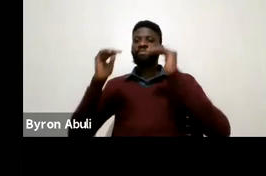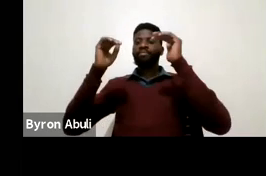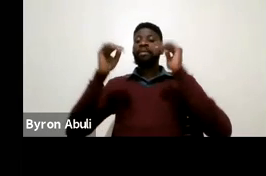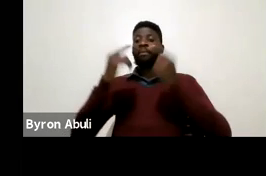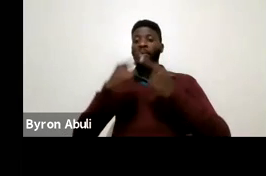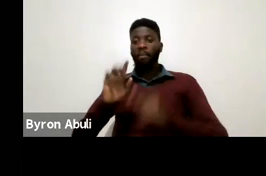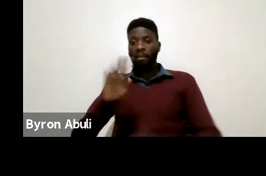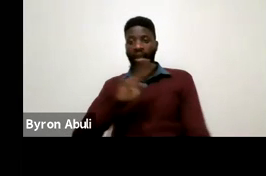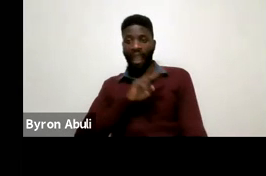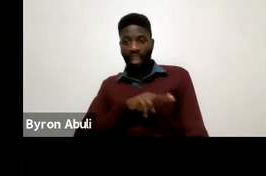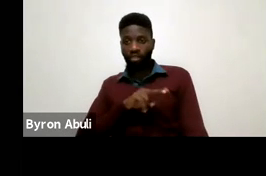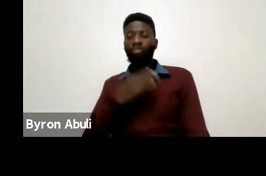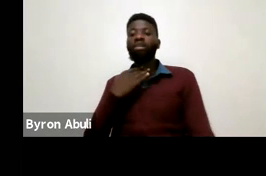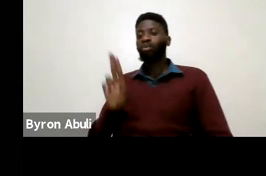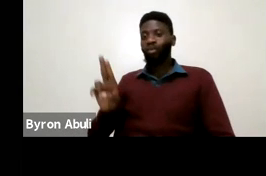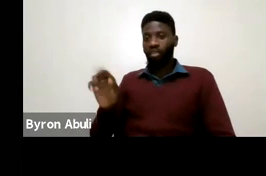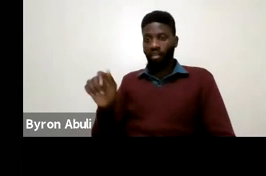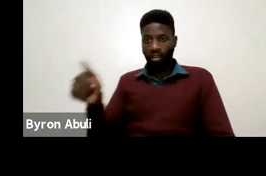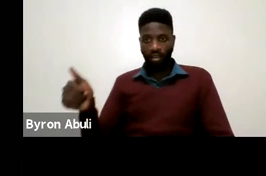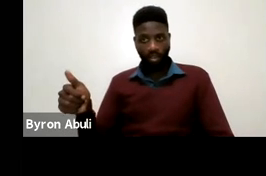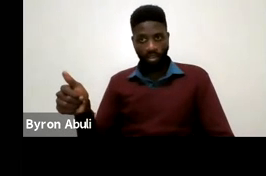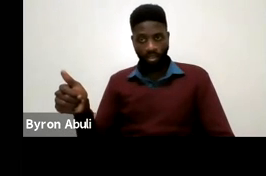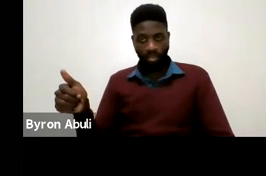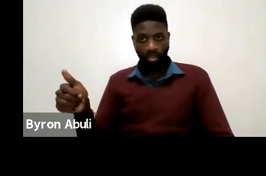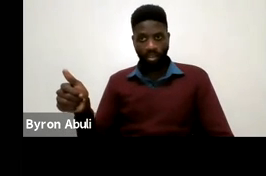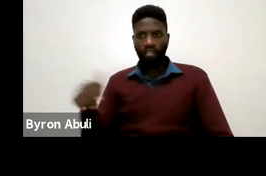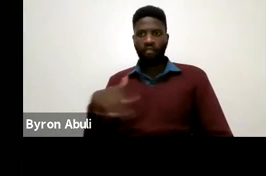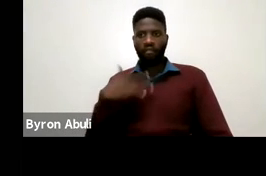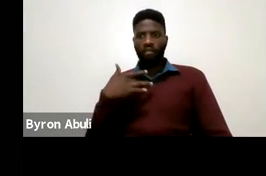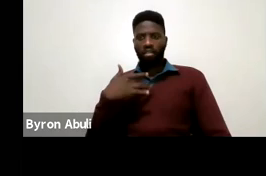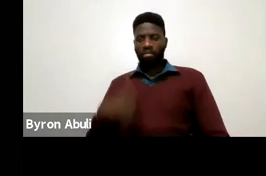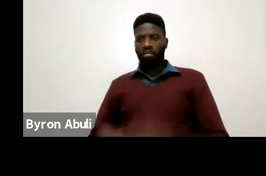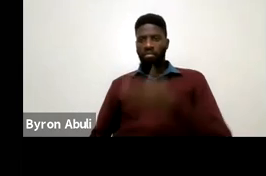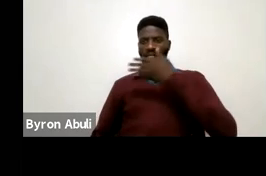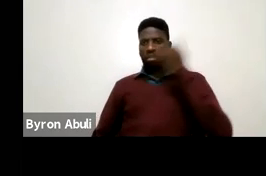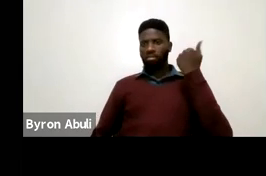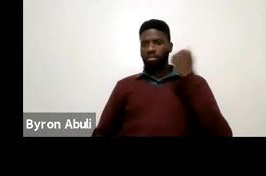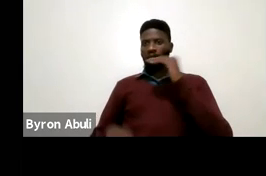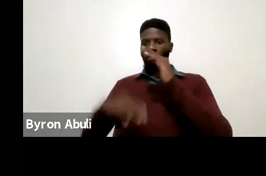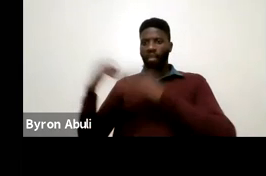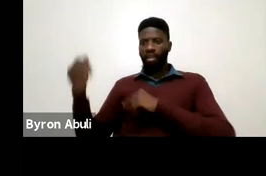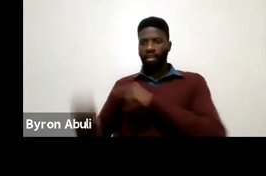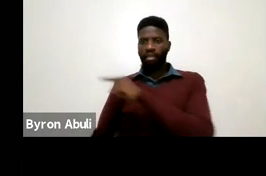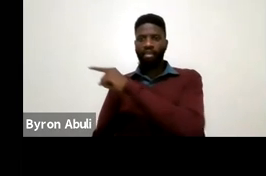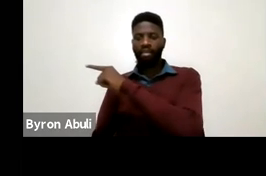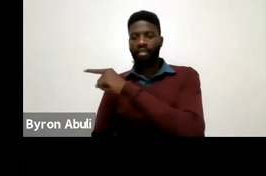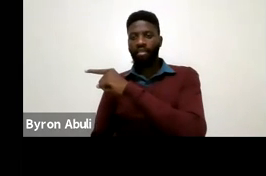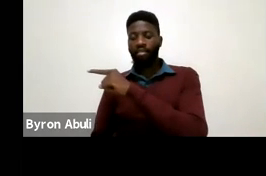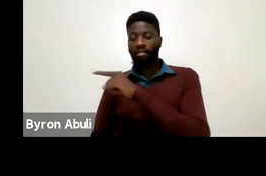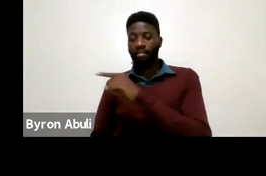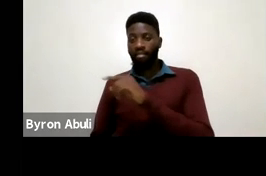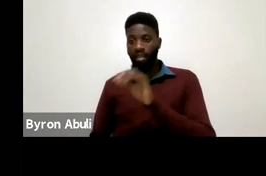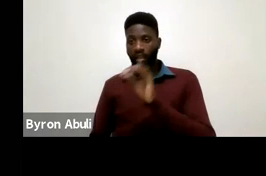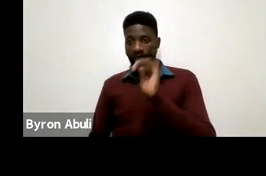over others, an attitude that you are the best that they can have in the market. This kind of an attitude can be